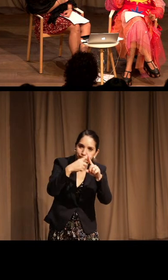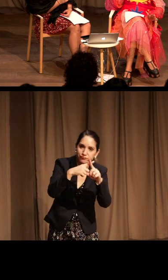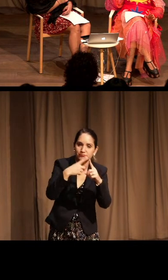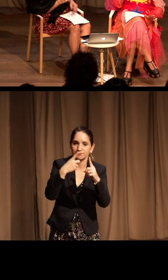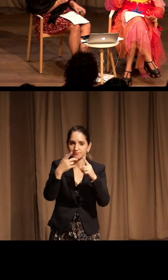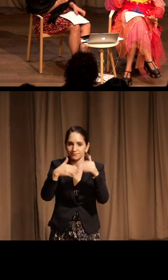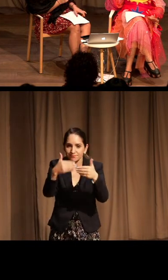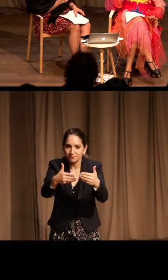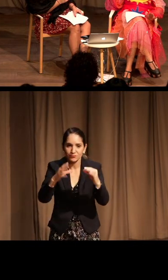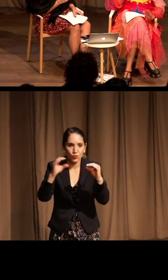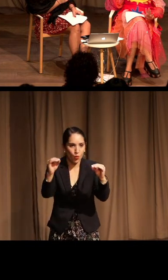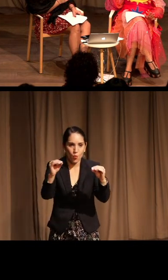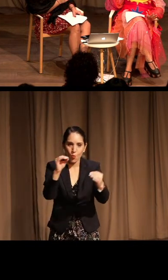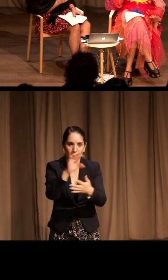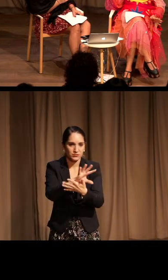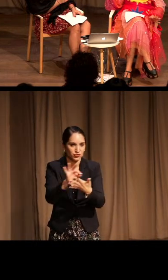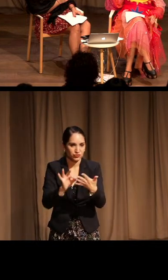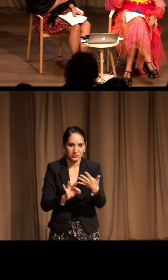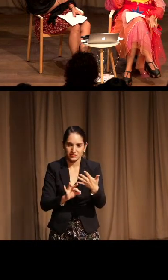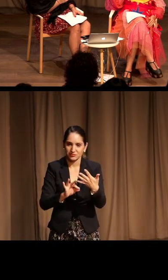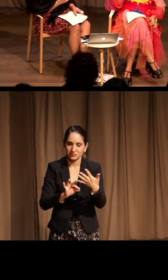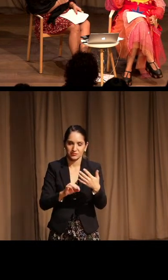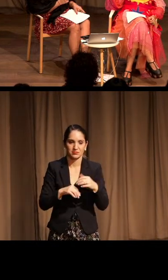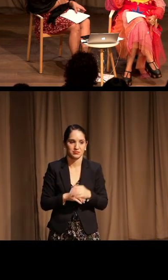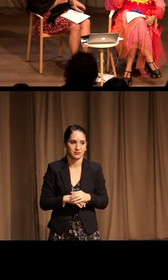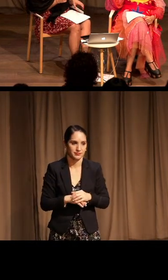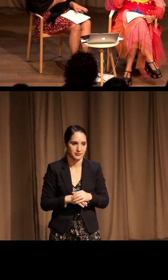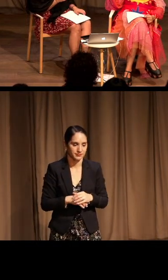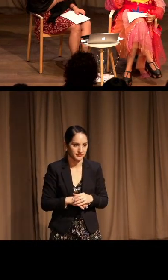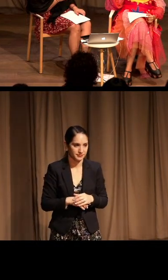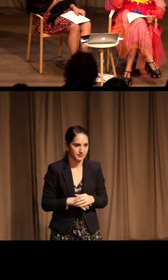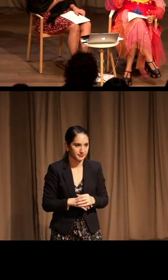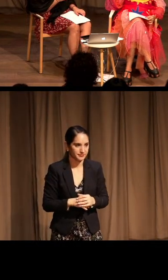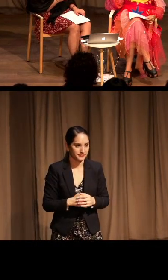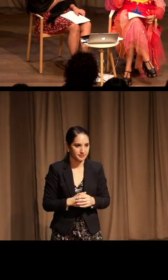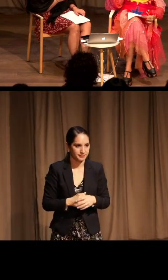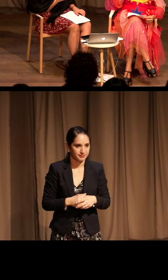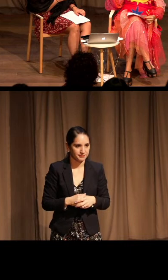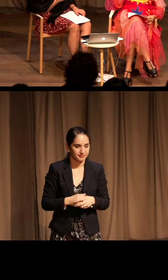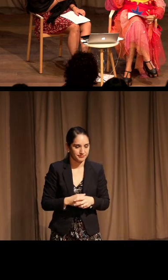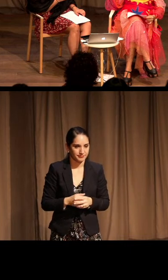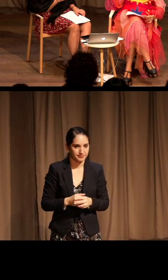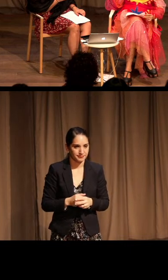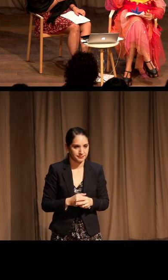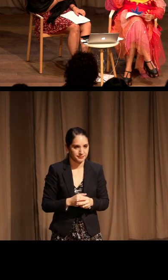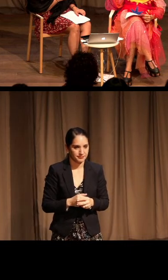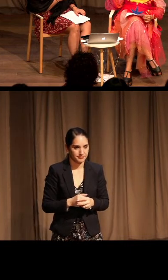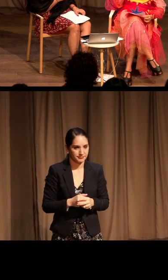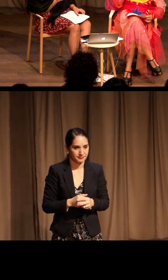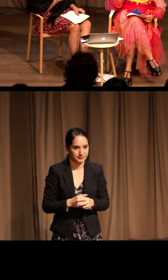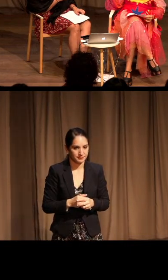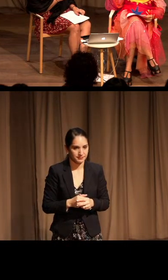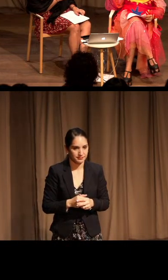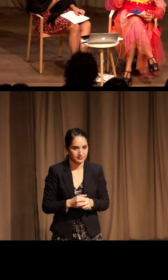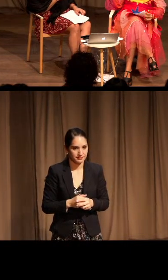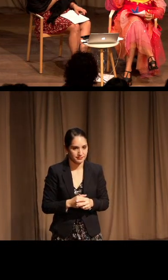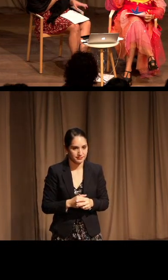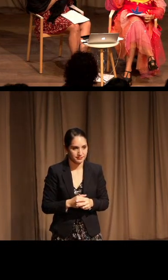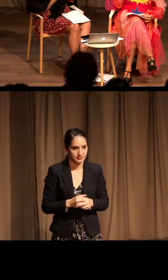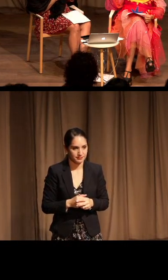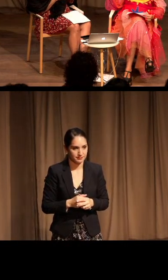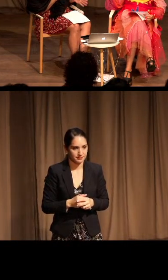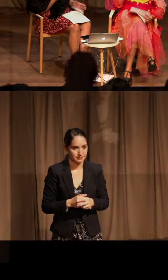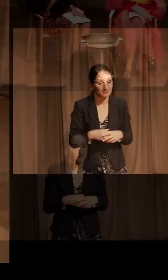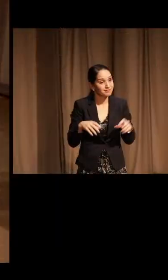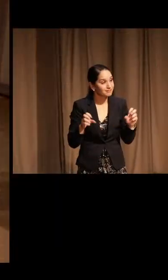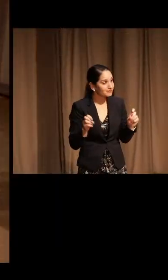no option, Yeah. only the change, yeah. I believe this. I really believe. Okay. Well, we